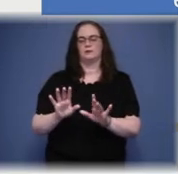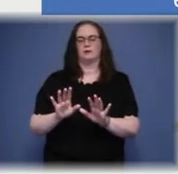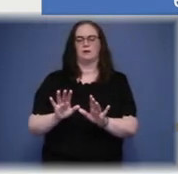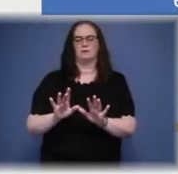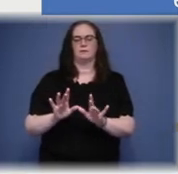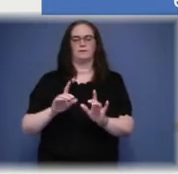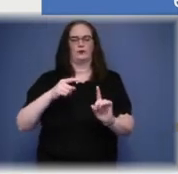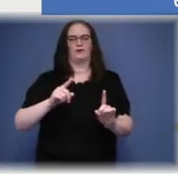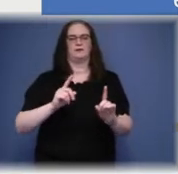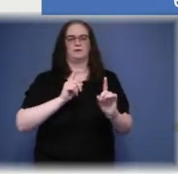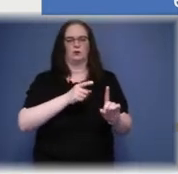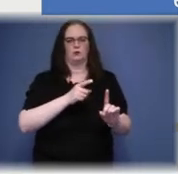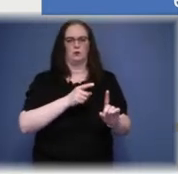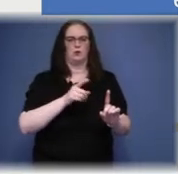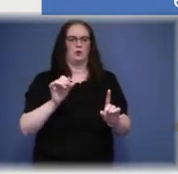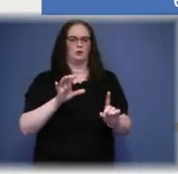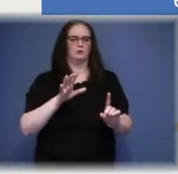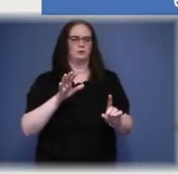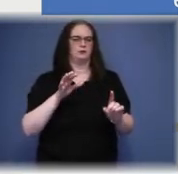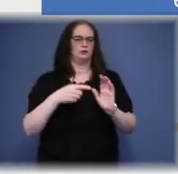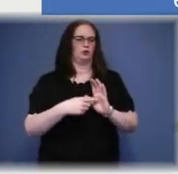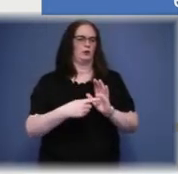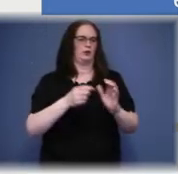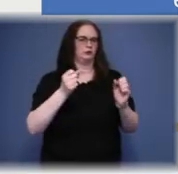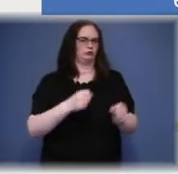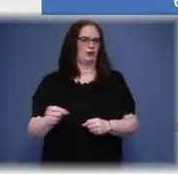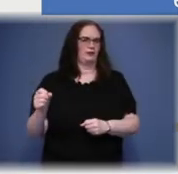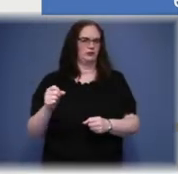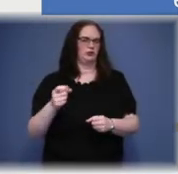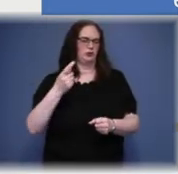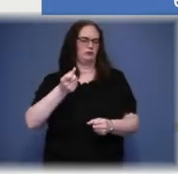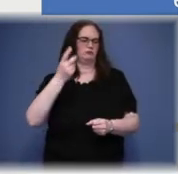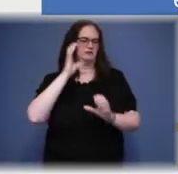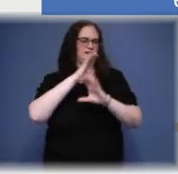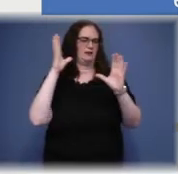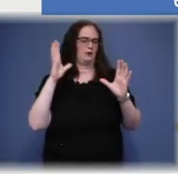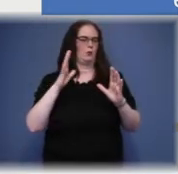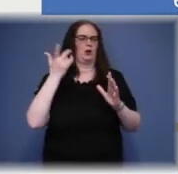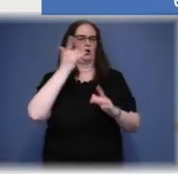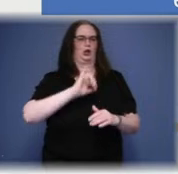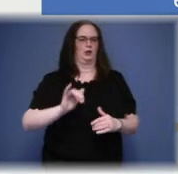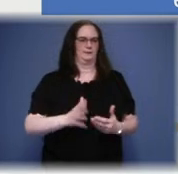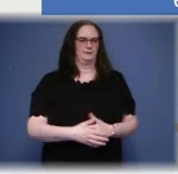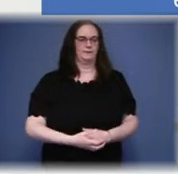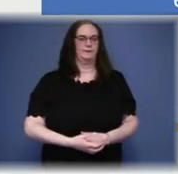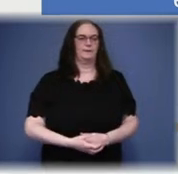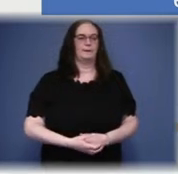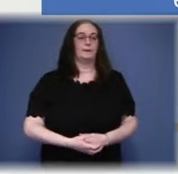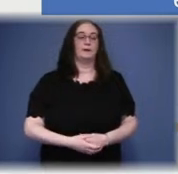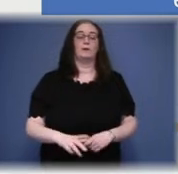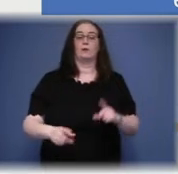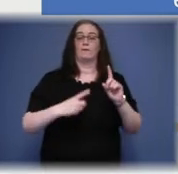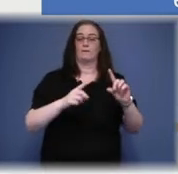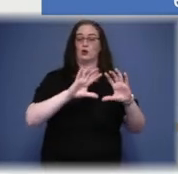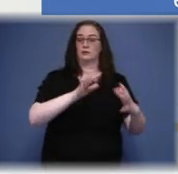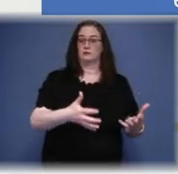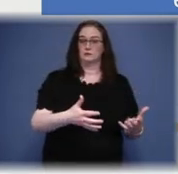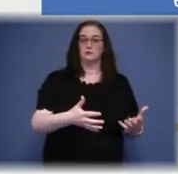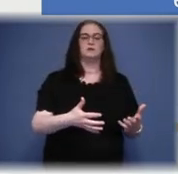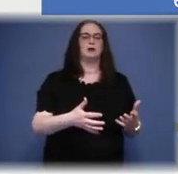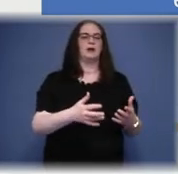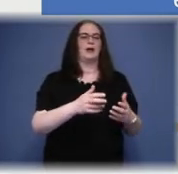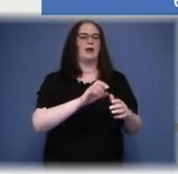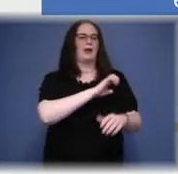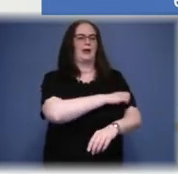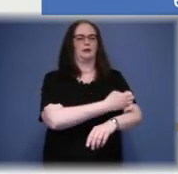for this first goal, I will be also be showing a strategy so you can see our template. Our first sector is energy and